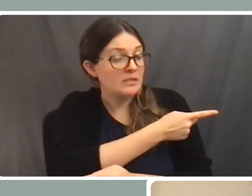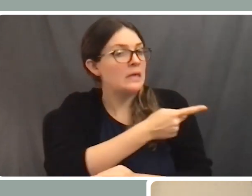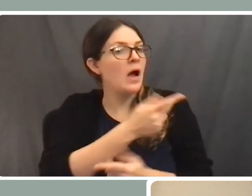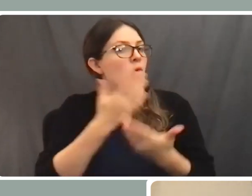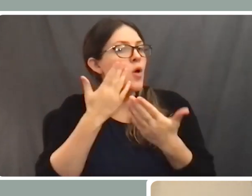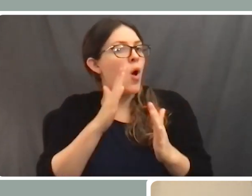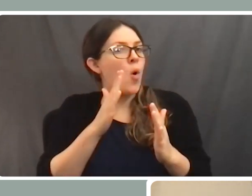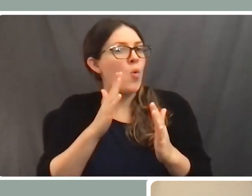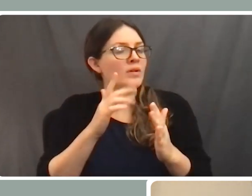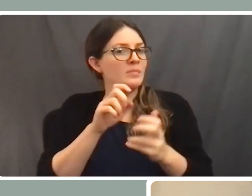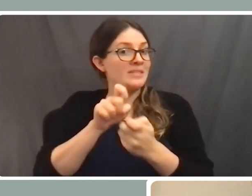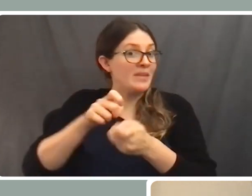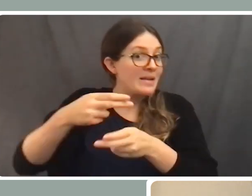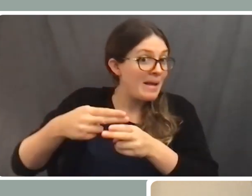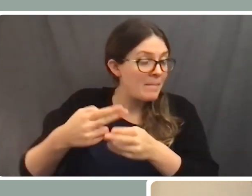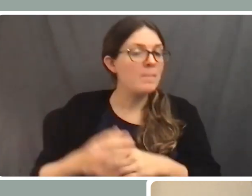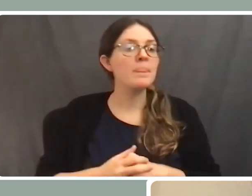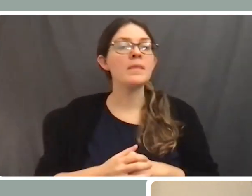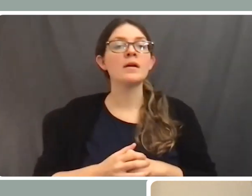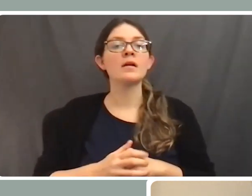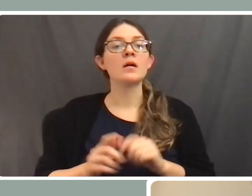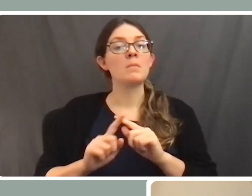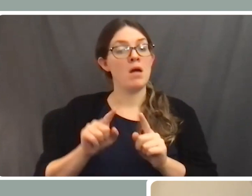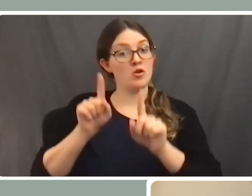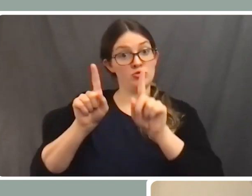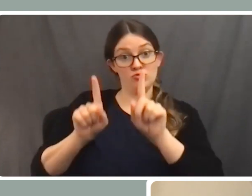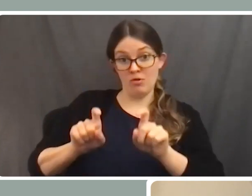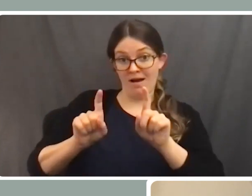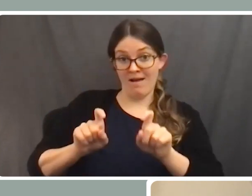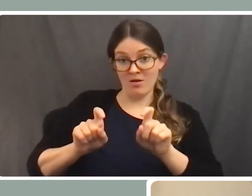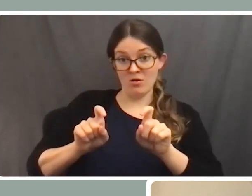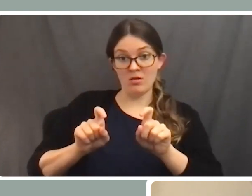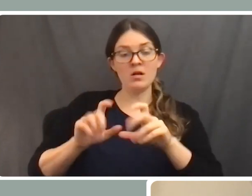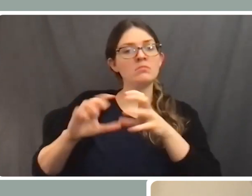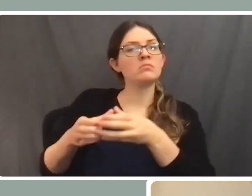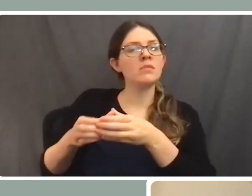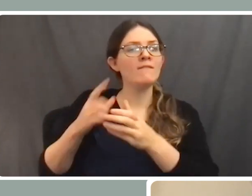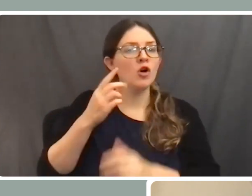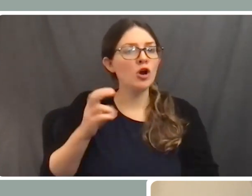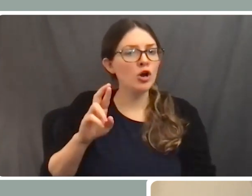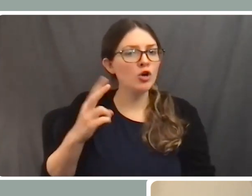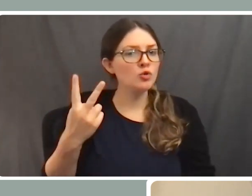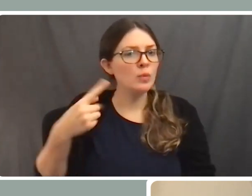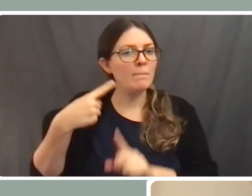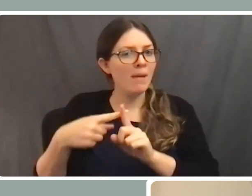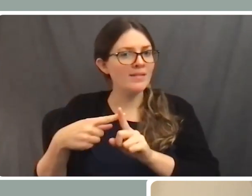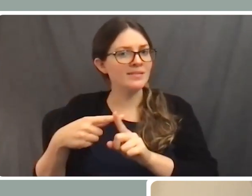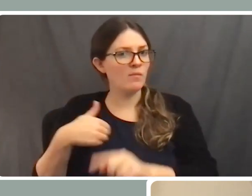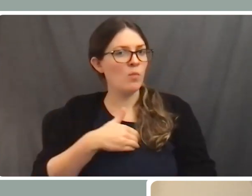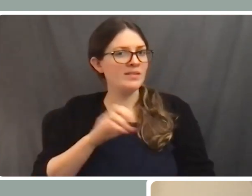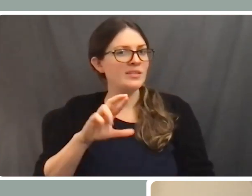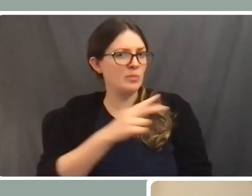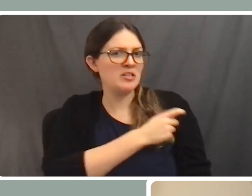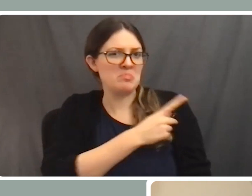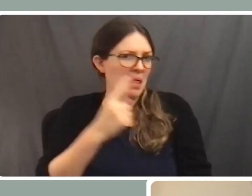Okay. But the trial that's going to be, I think it's going to be for HER2-positive breast cancer patients. It's certainly going to incorporate,